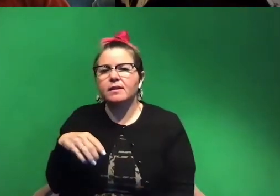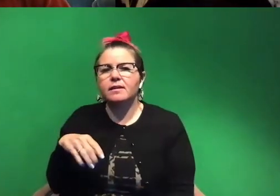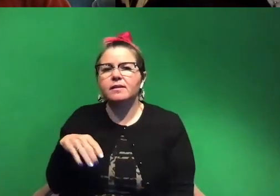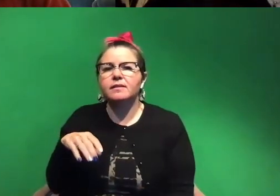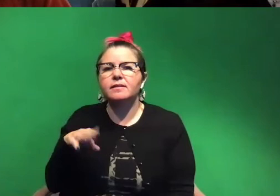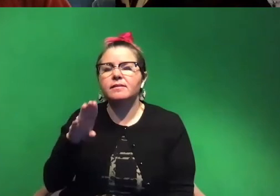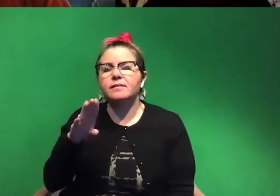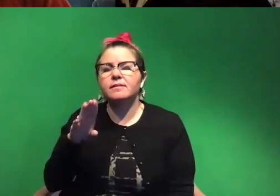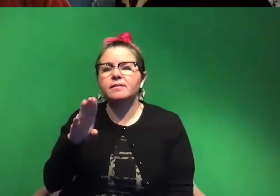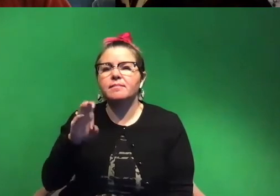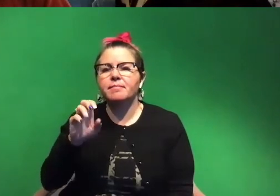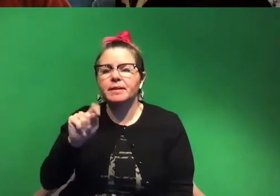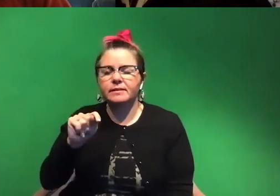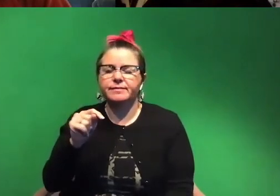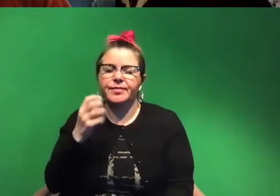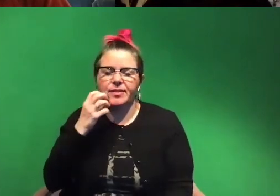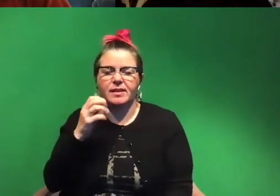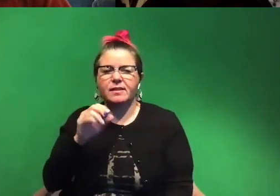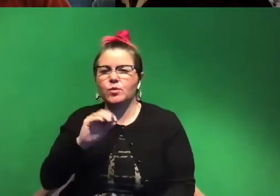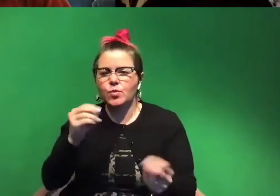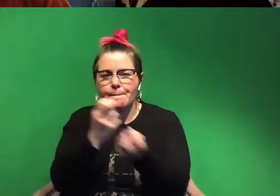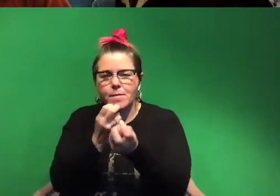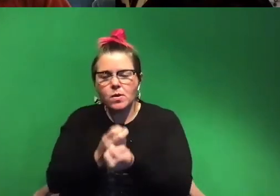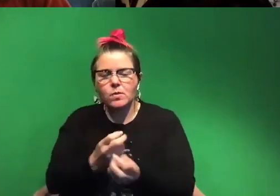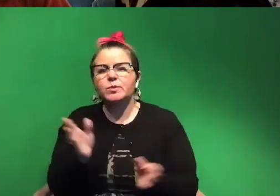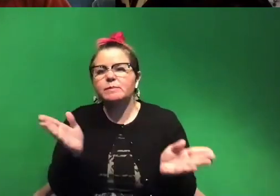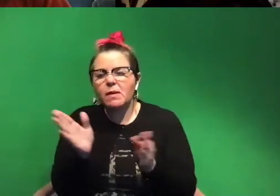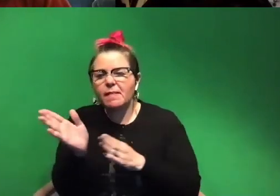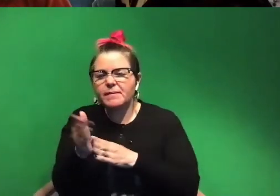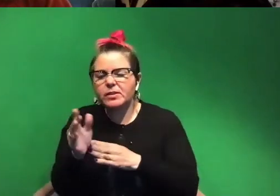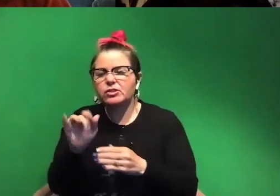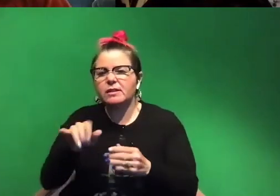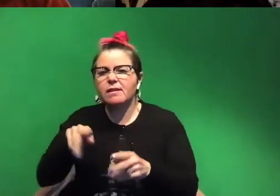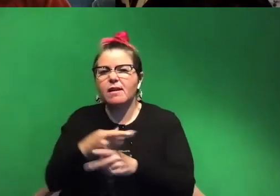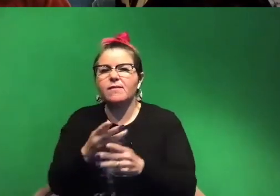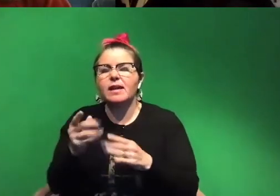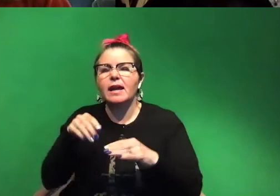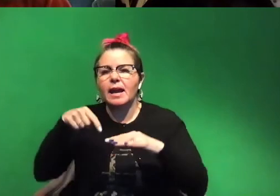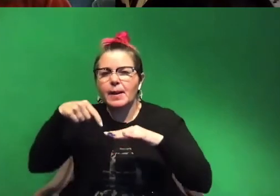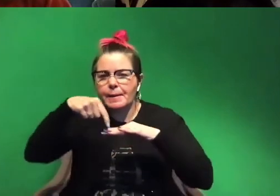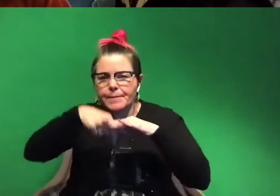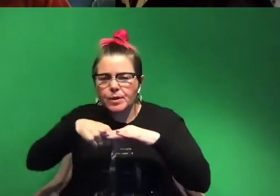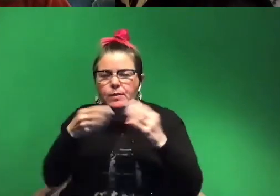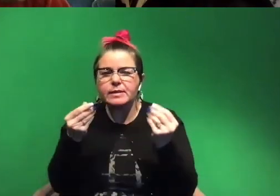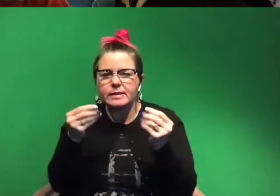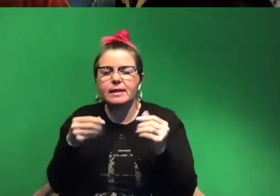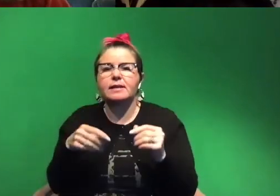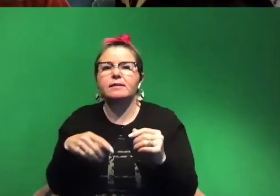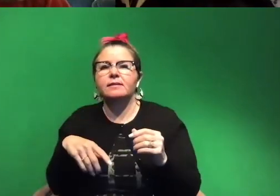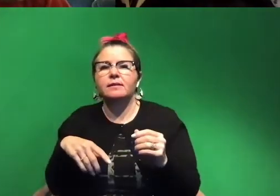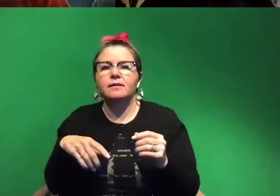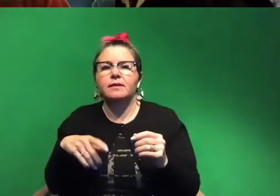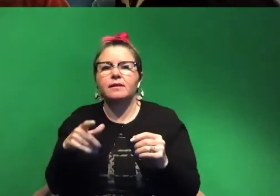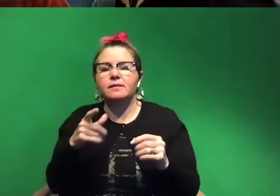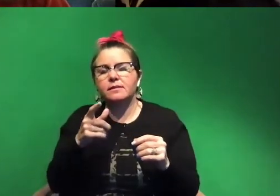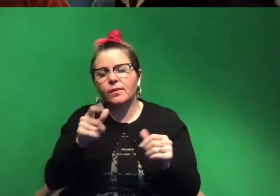invertebrates, and small fishes and things like that can burrow into sand where they can go and sort of track them